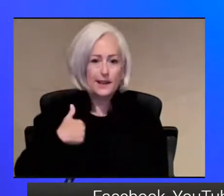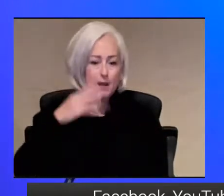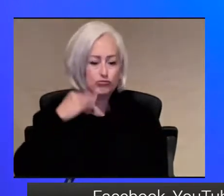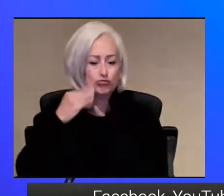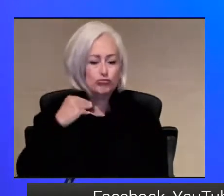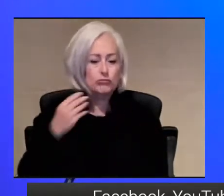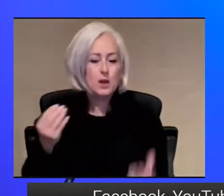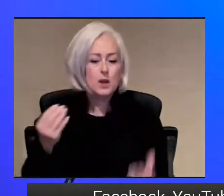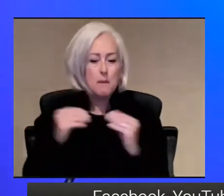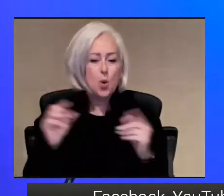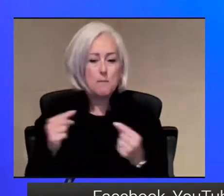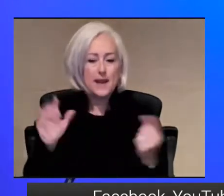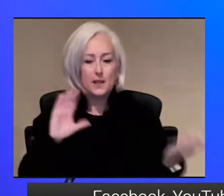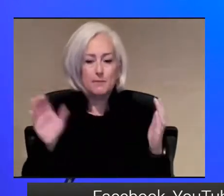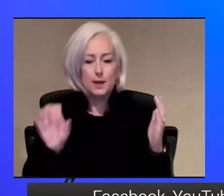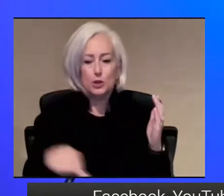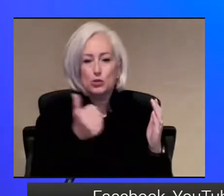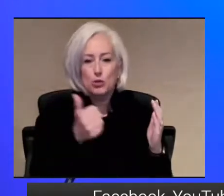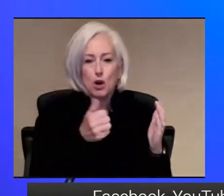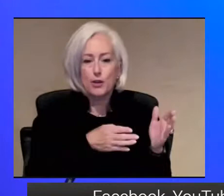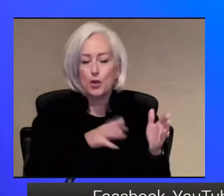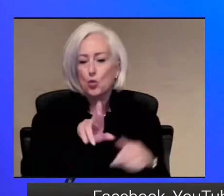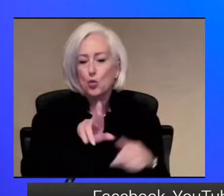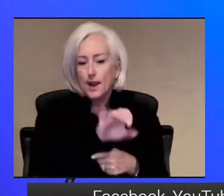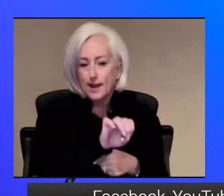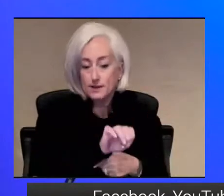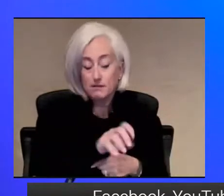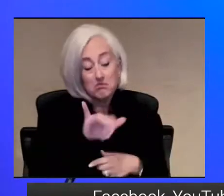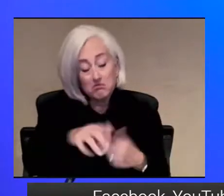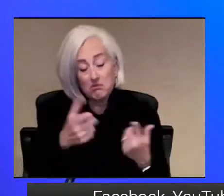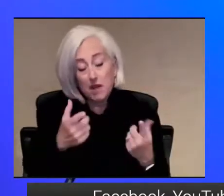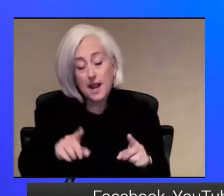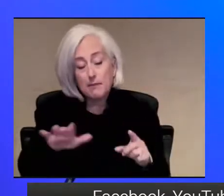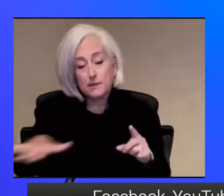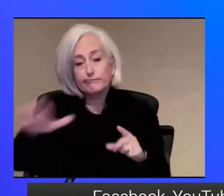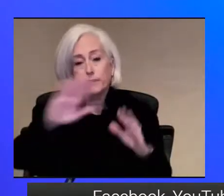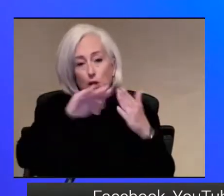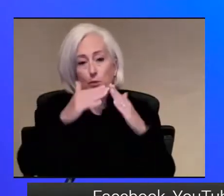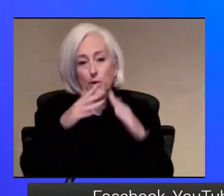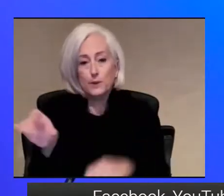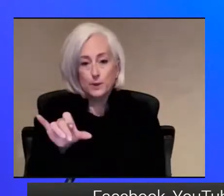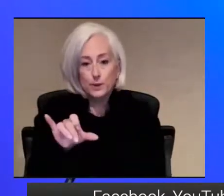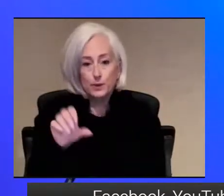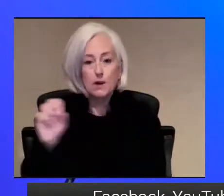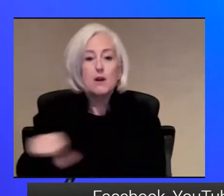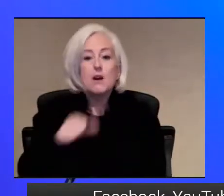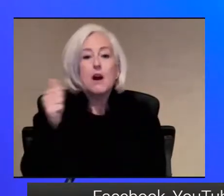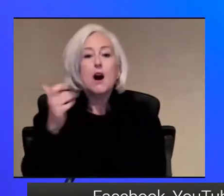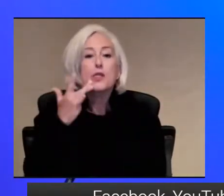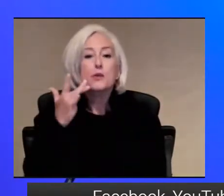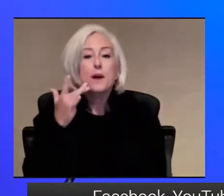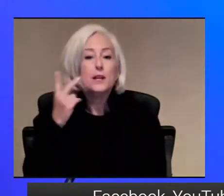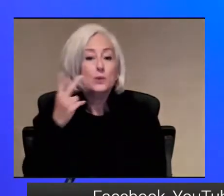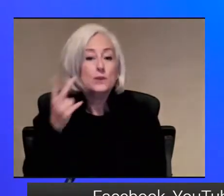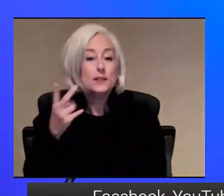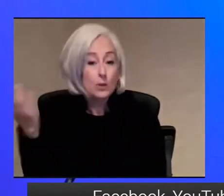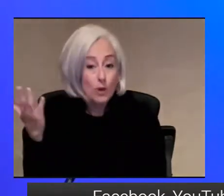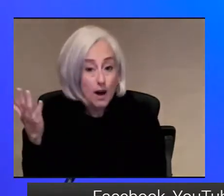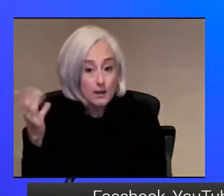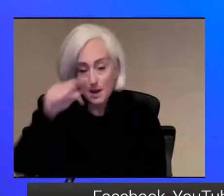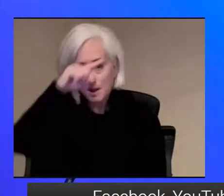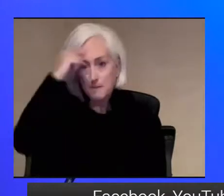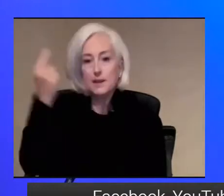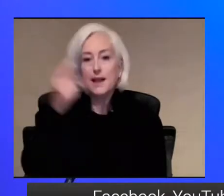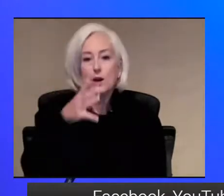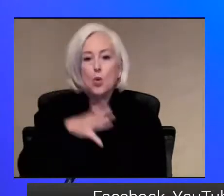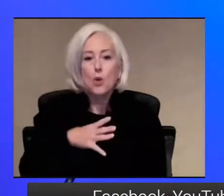often happens in the community as well. But I think that the other biases that we see is whether or not Black women are the experts of their